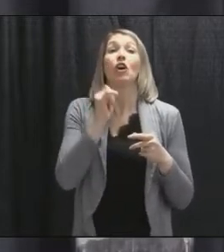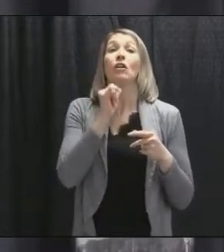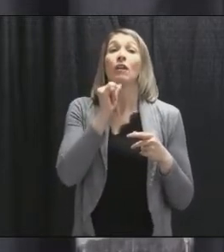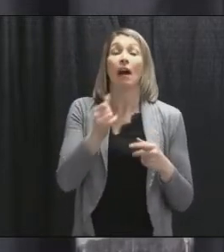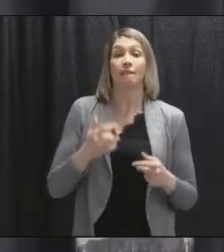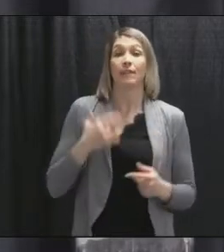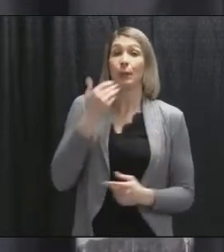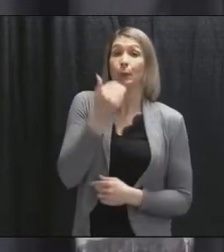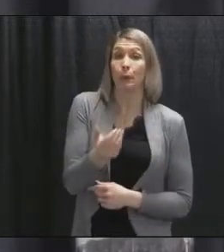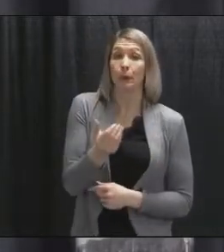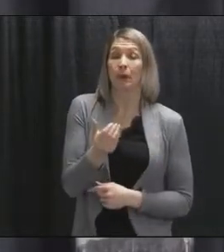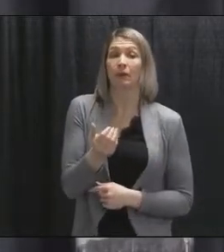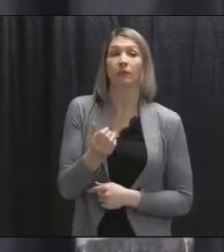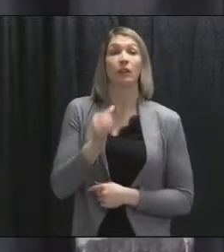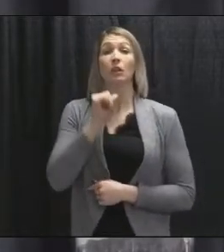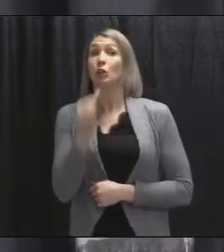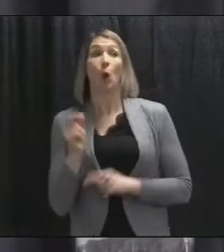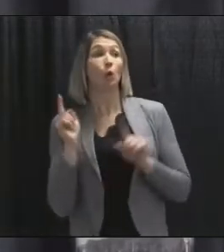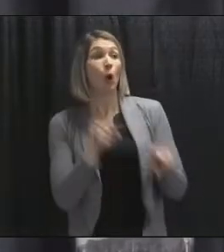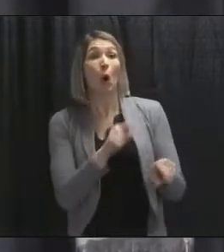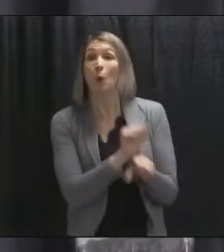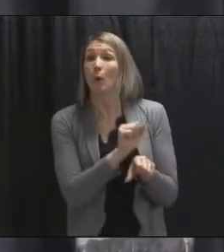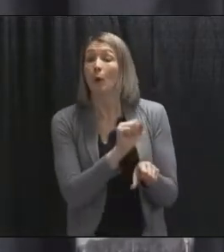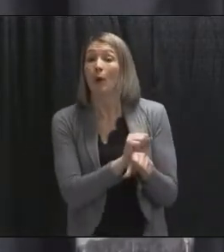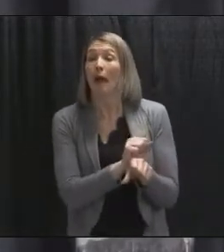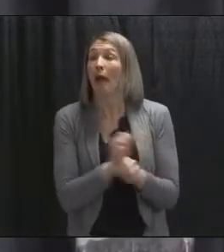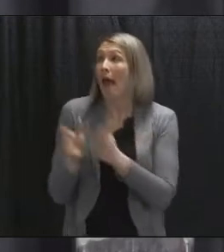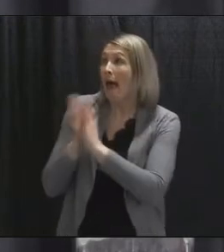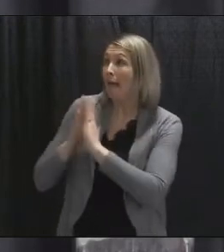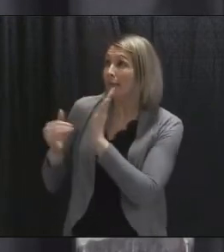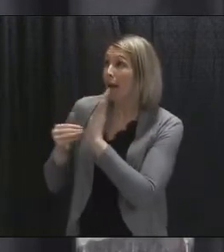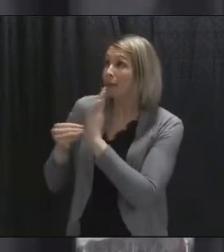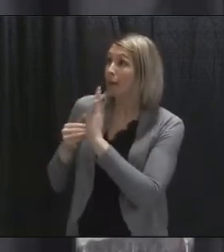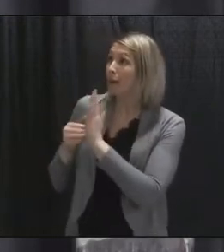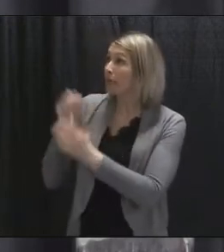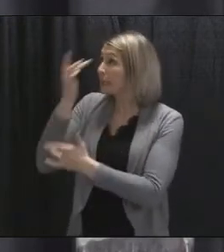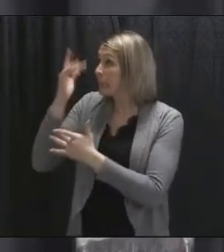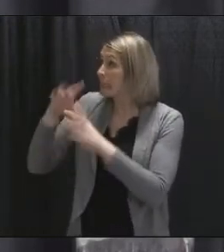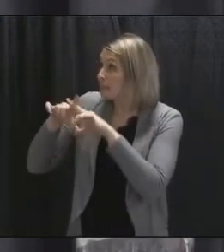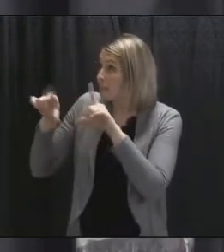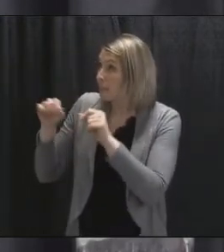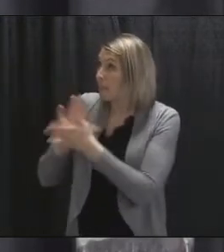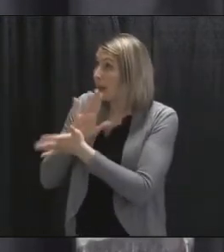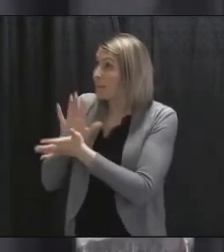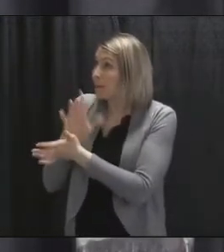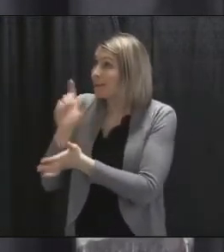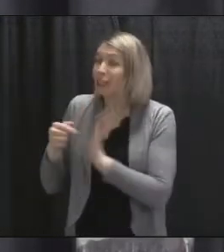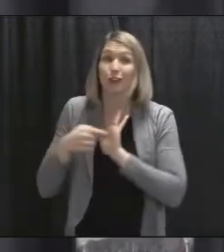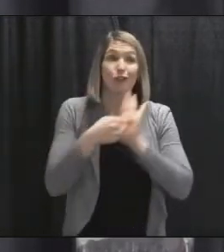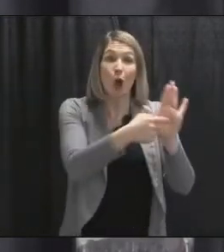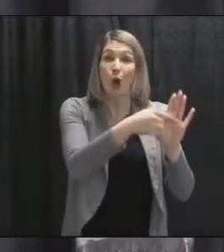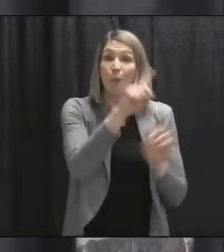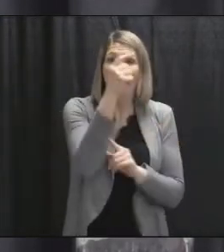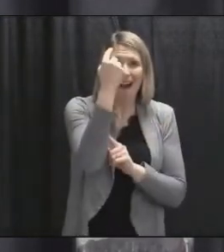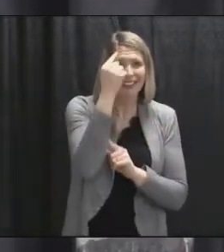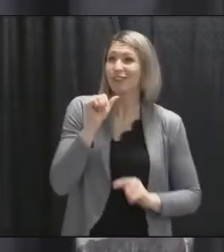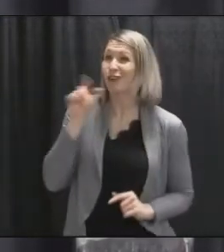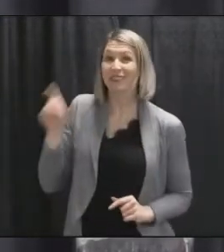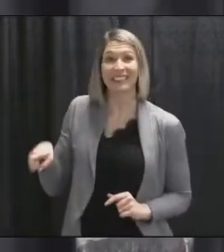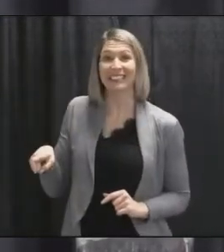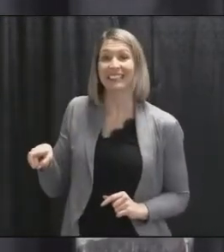not go to work. You don't need a sick note, certainly through the RHAs. That was clarified many weeks ago. If you are not